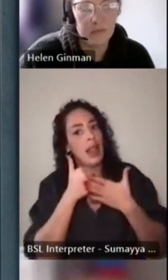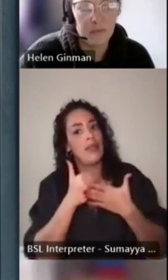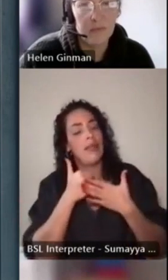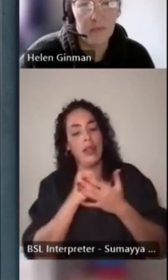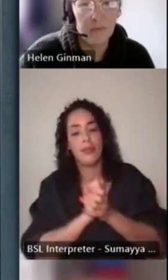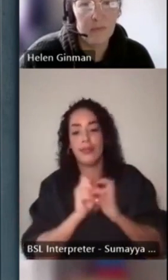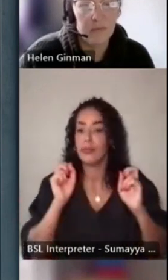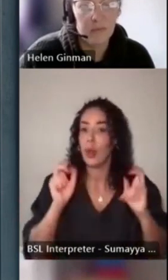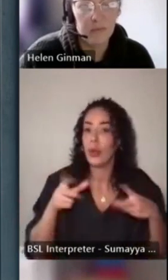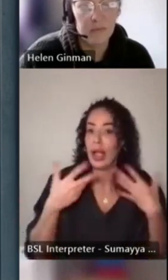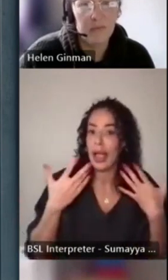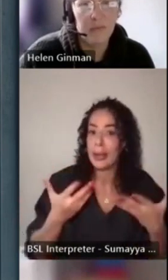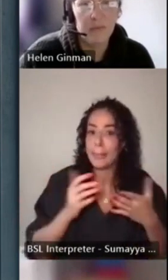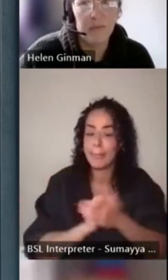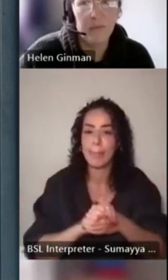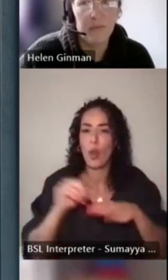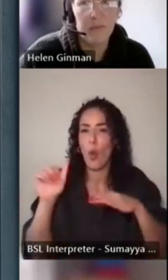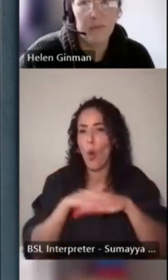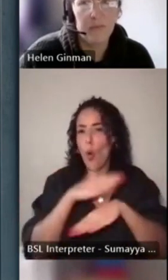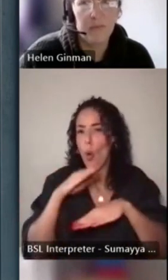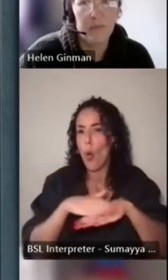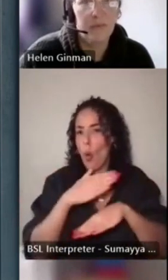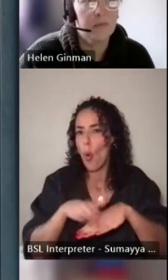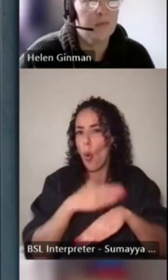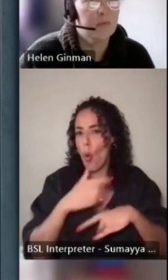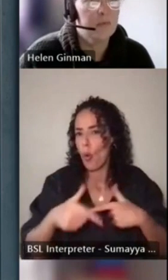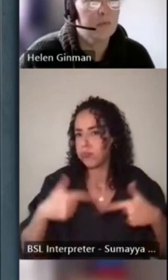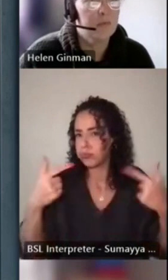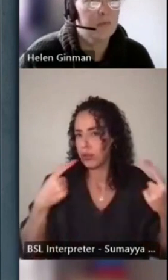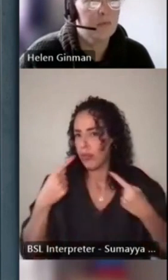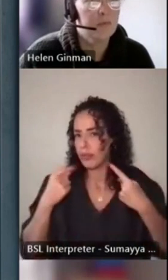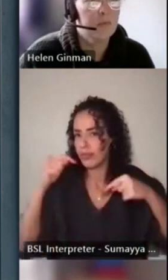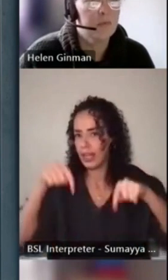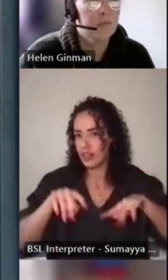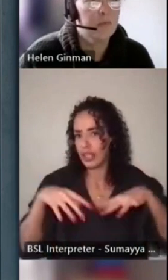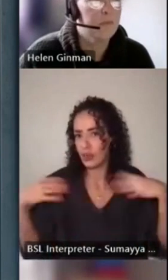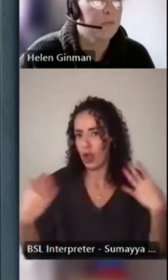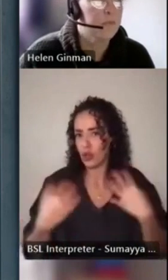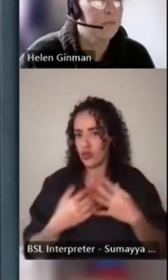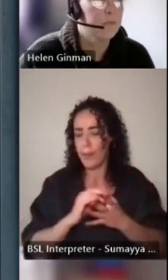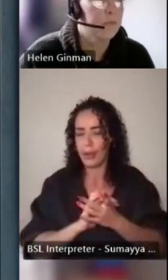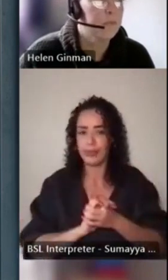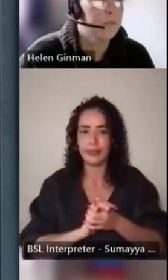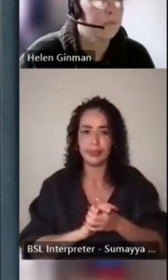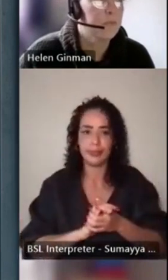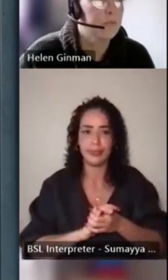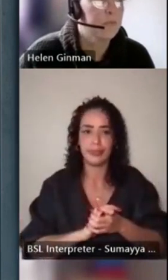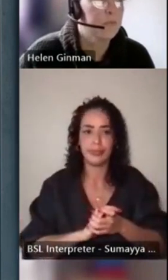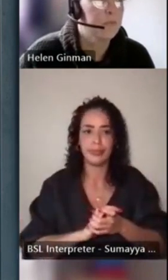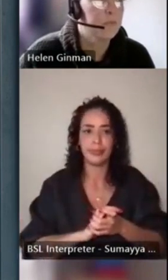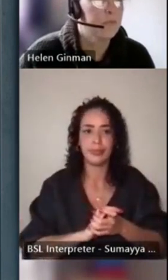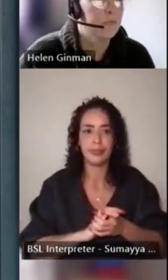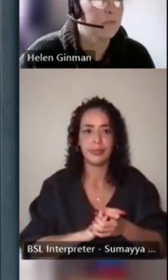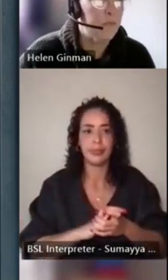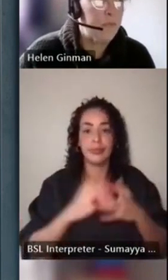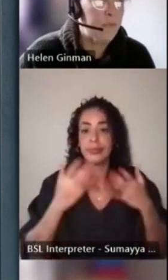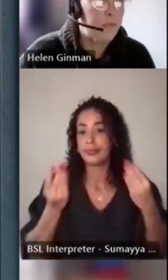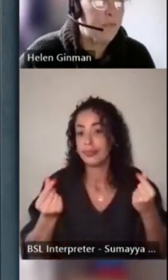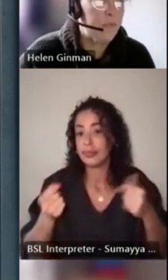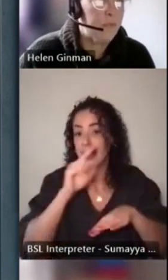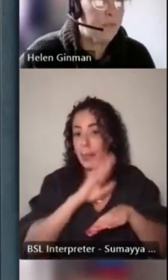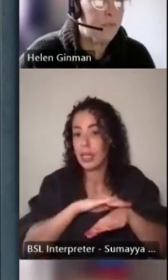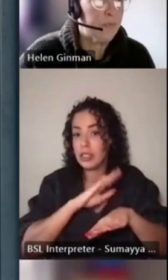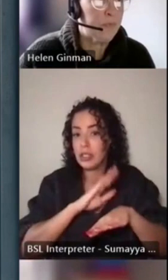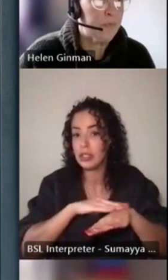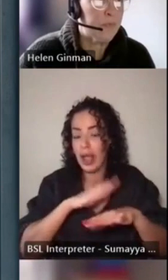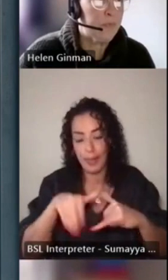Okay, so we've covered a lot in this session. We're going to have some time at the end just to